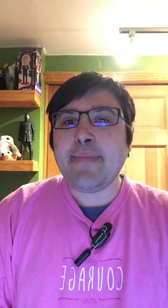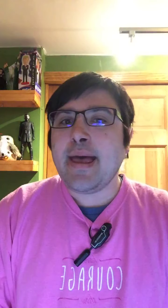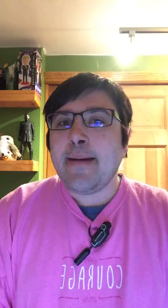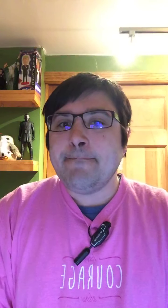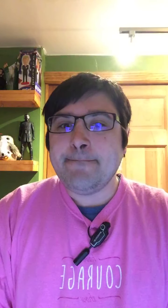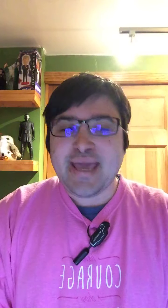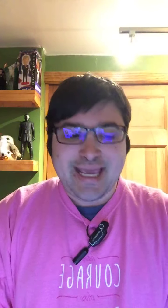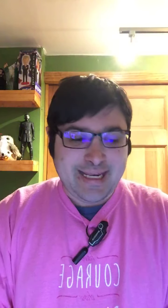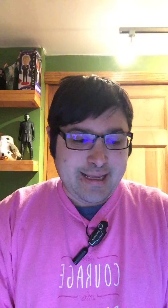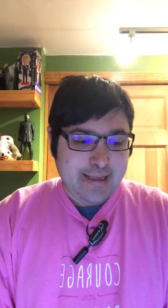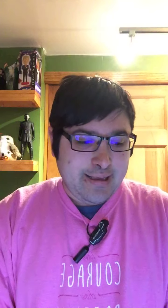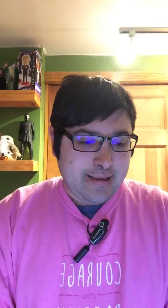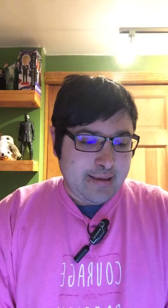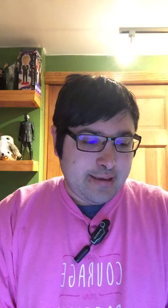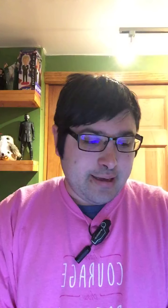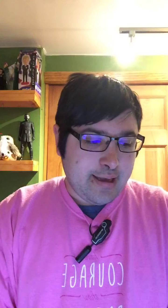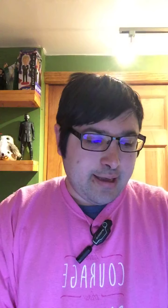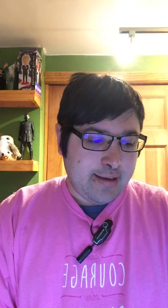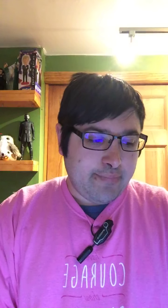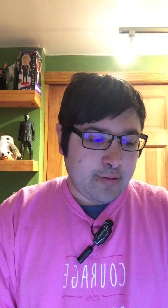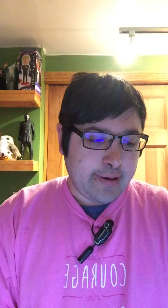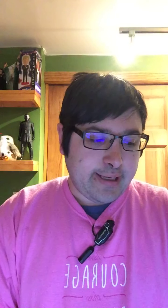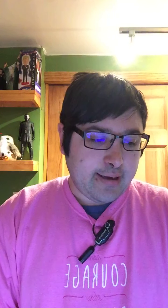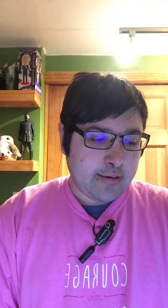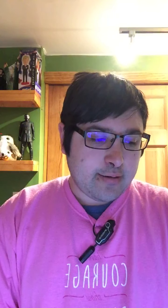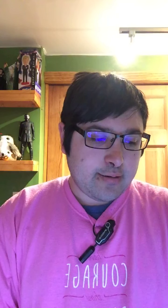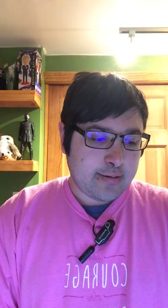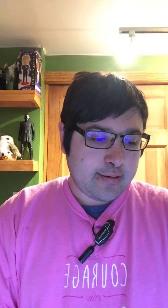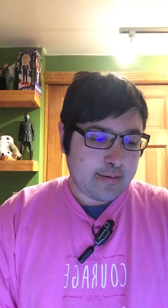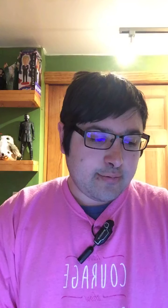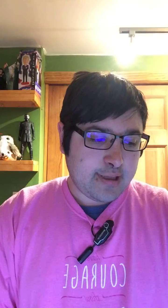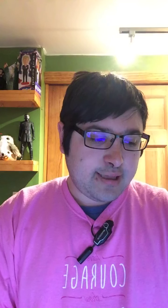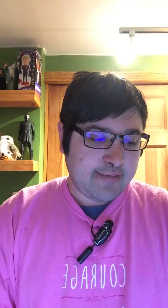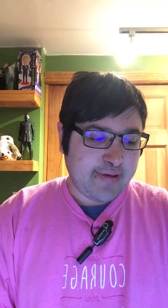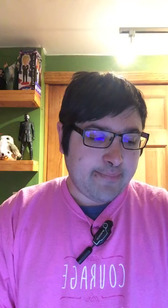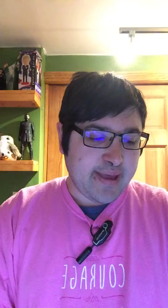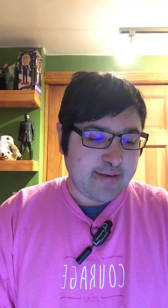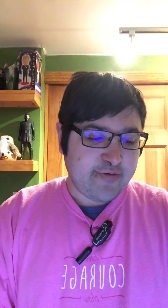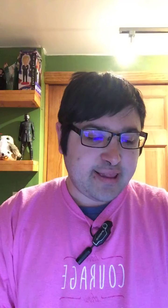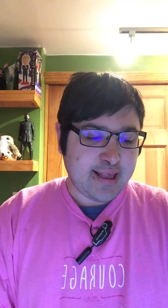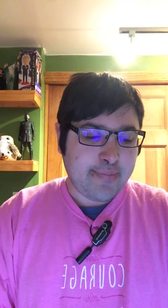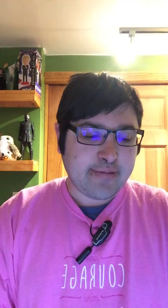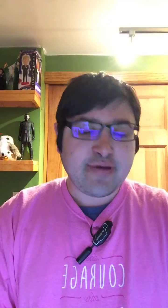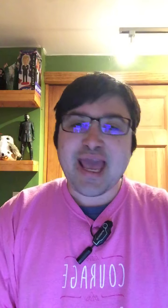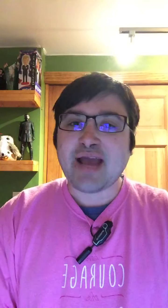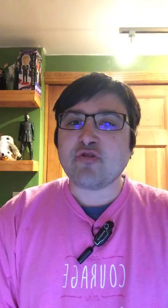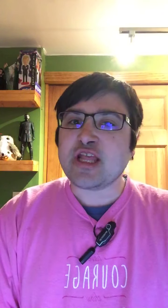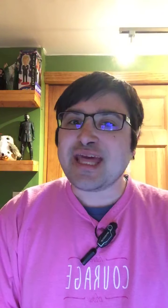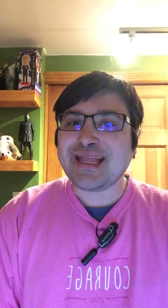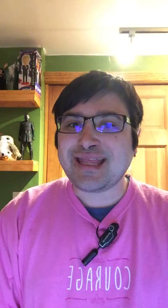Some Maine unemployed receiving benefits above average